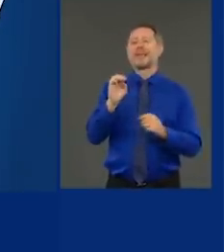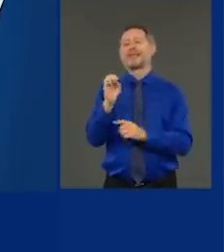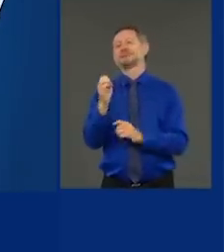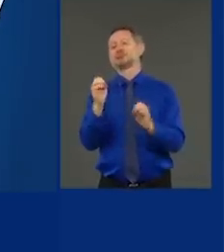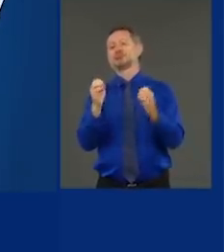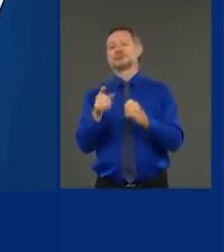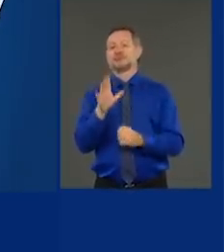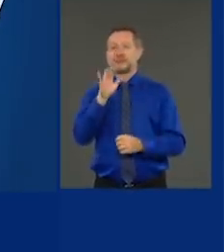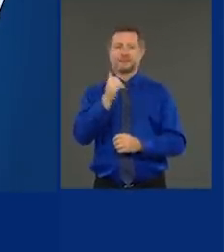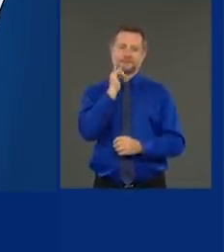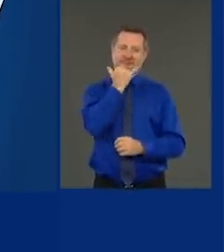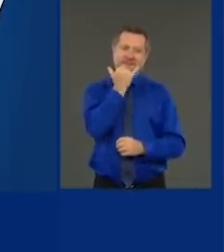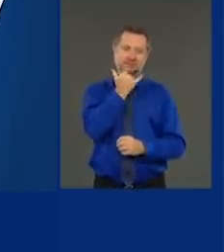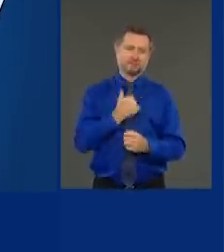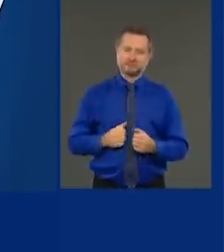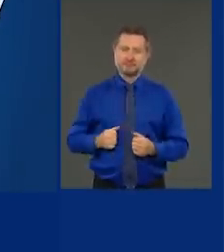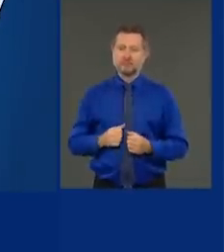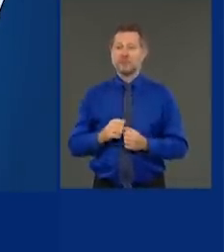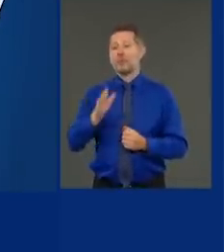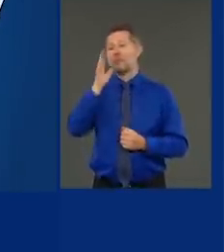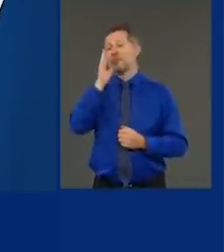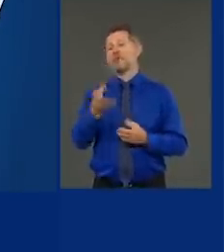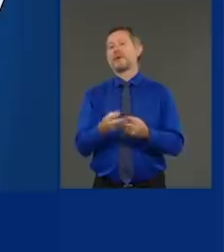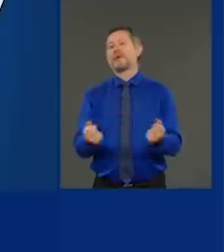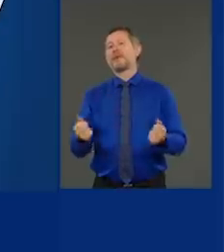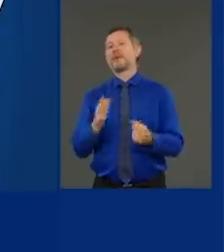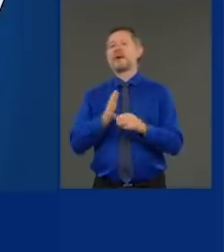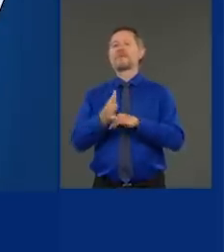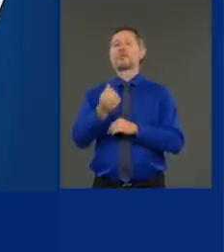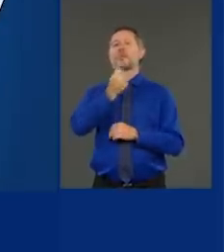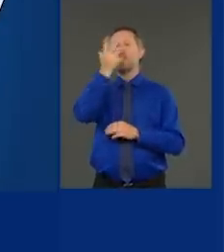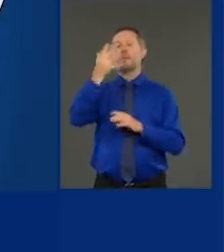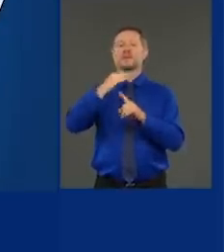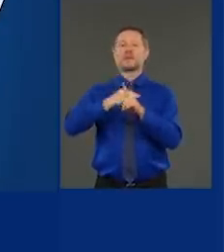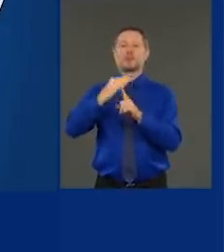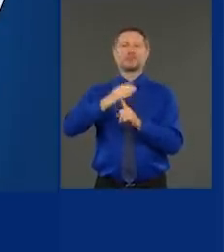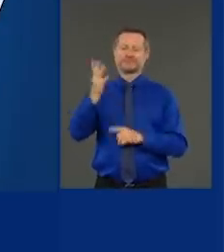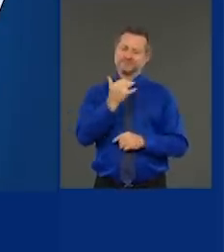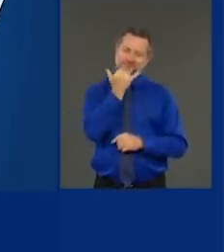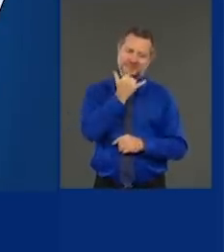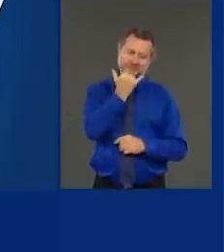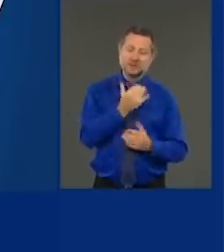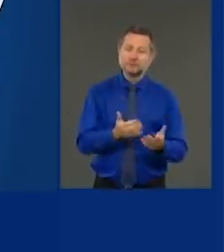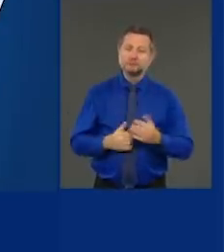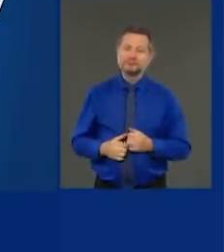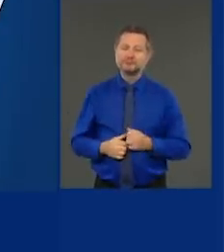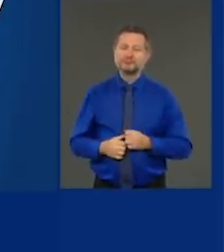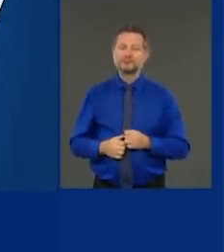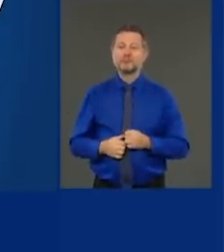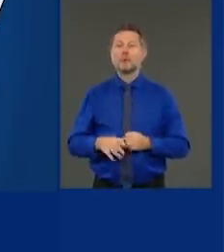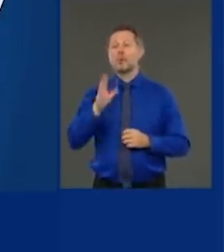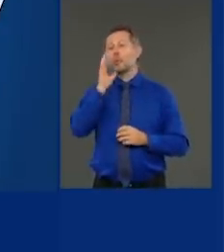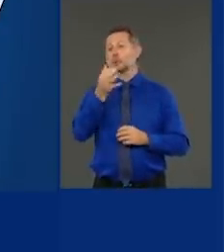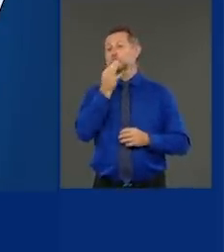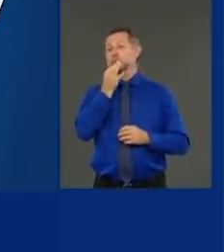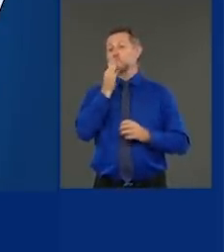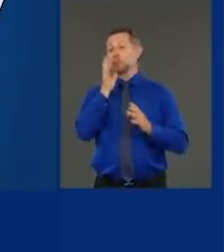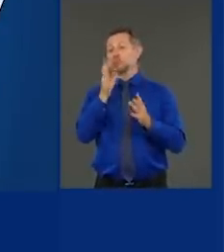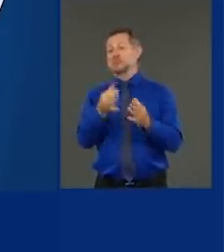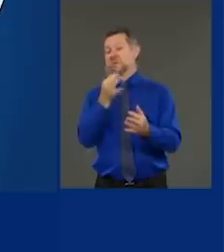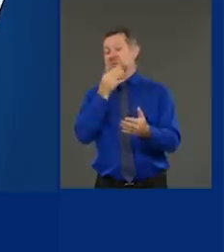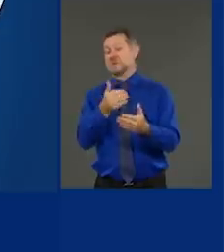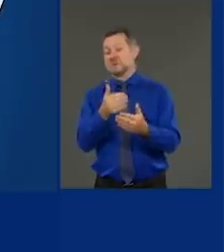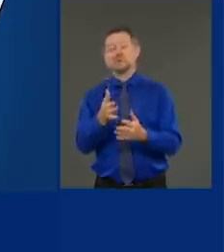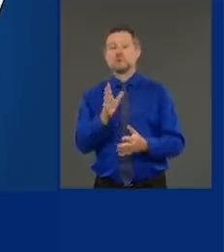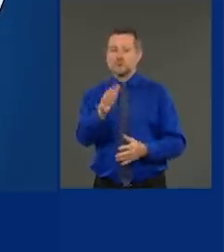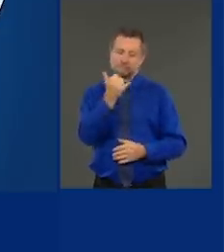say it's going to magically disappear when it gets warm. It was a mistake to say I see the light at the end of the tunnel. It was a